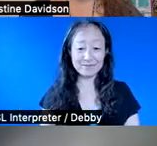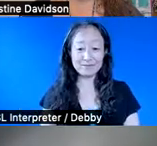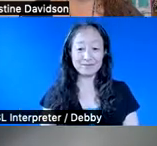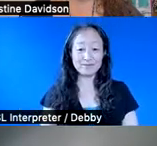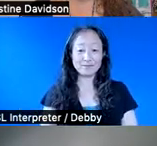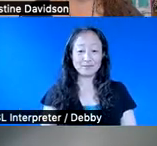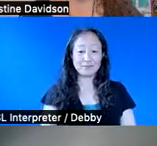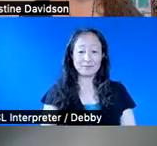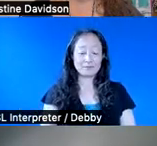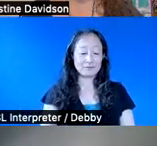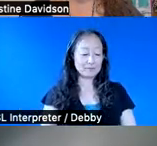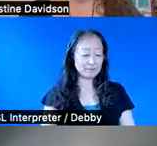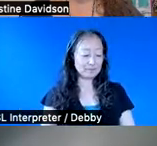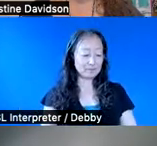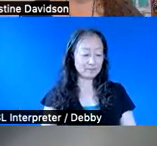Okay.